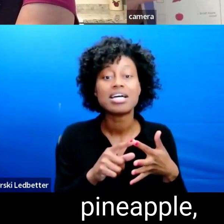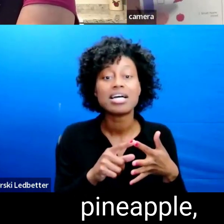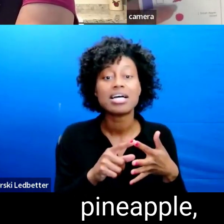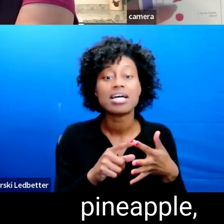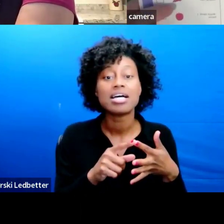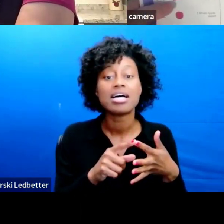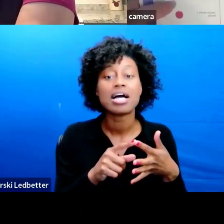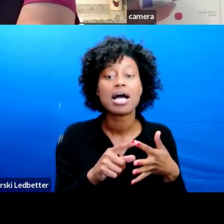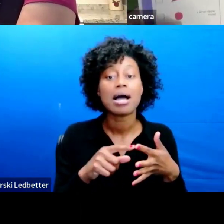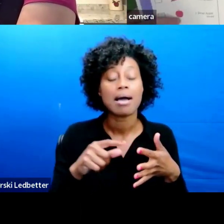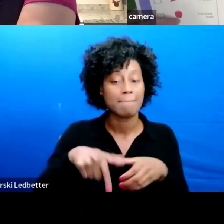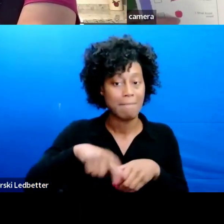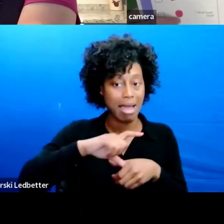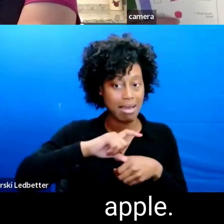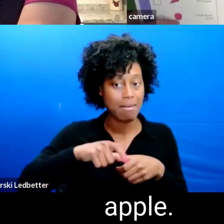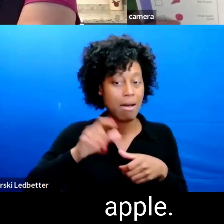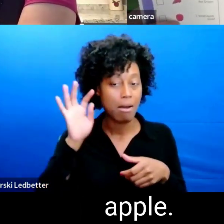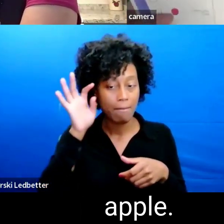Pineapple,